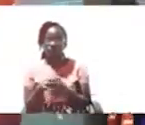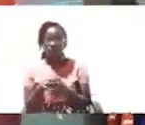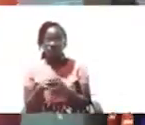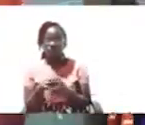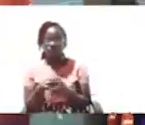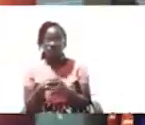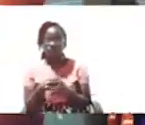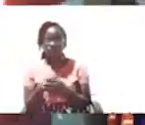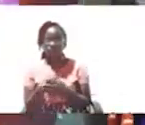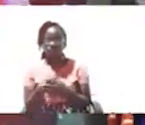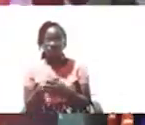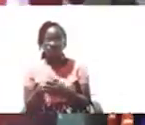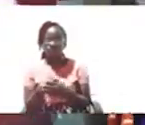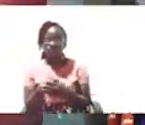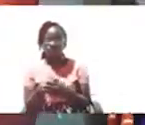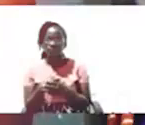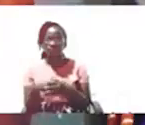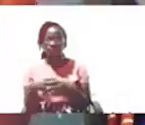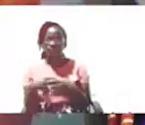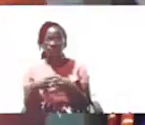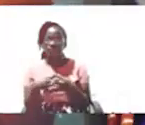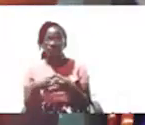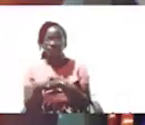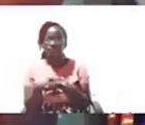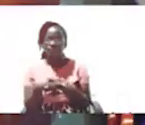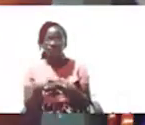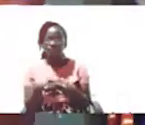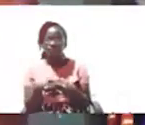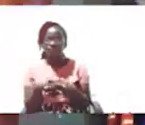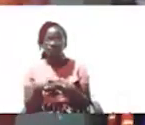see it, and it's going to be by the power of the Holy Ghost.